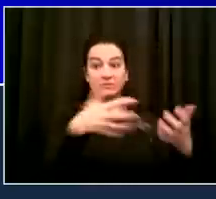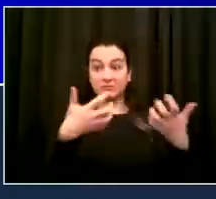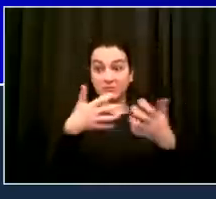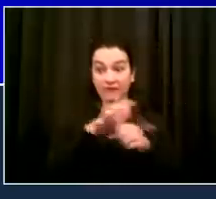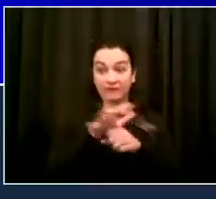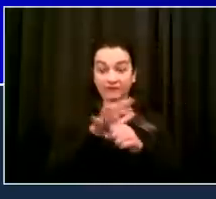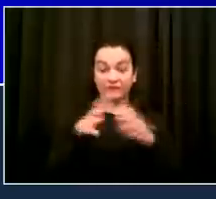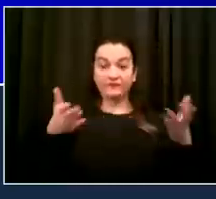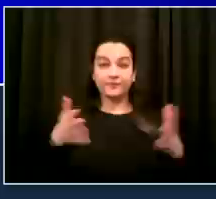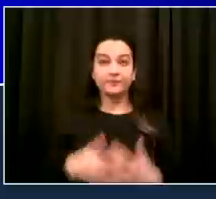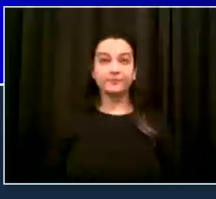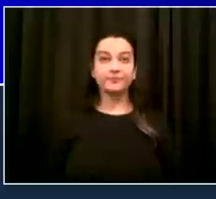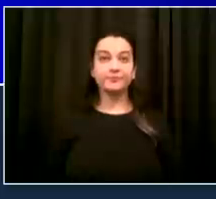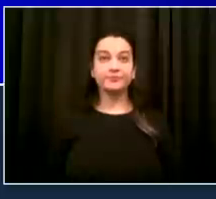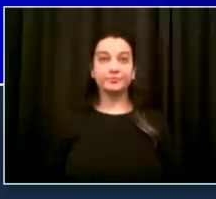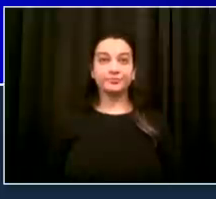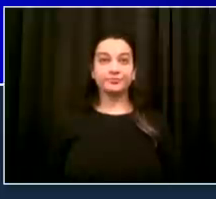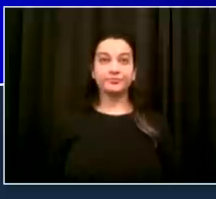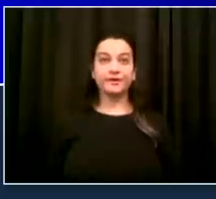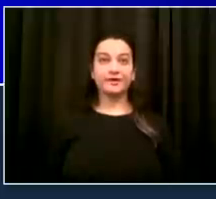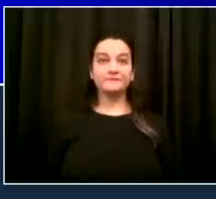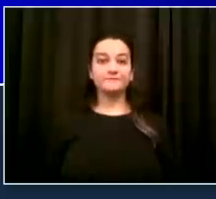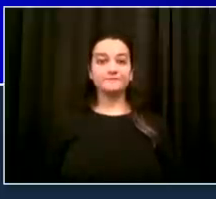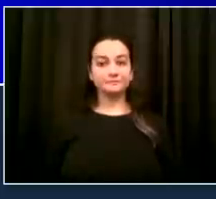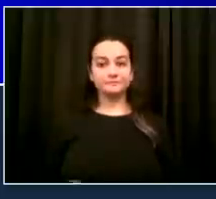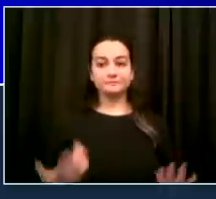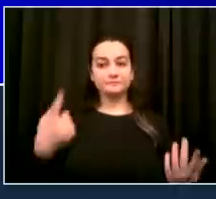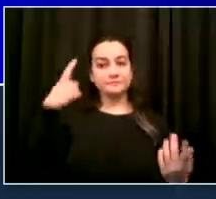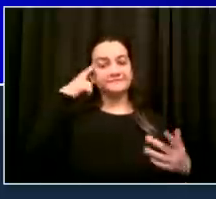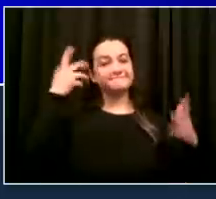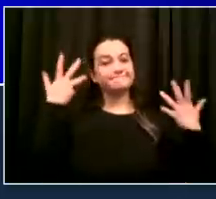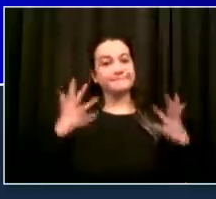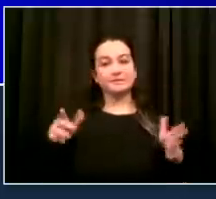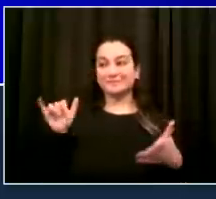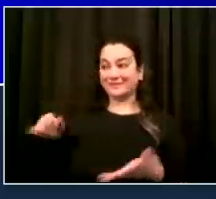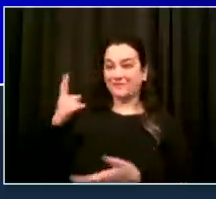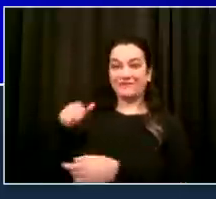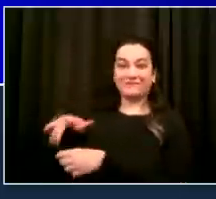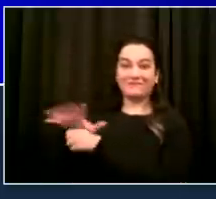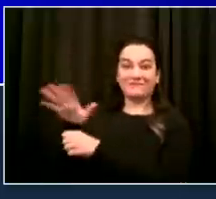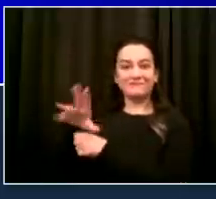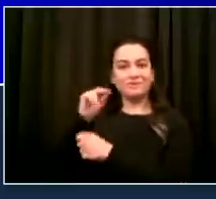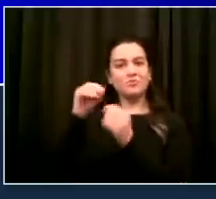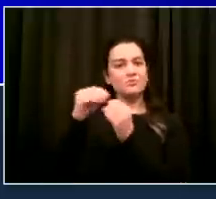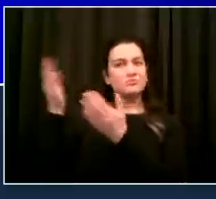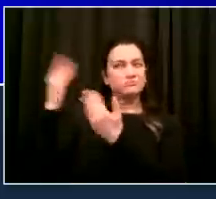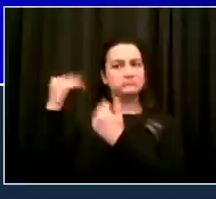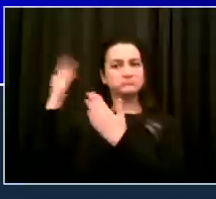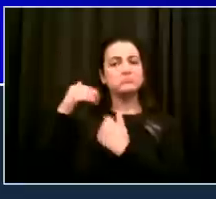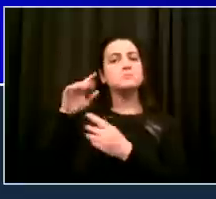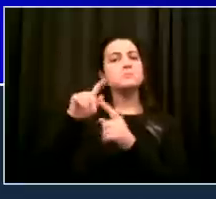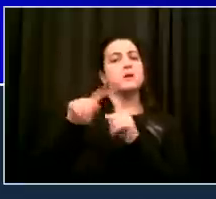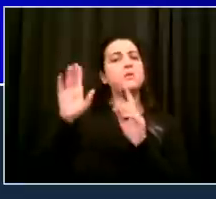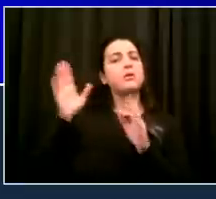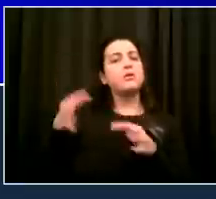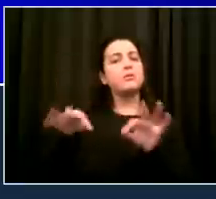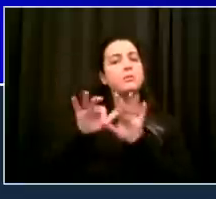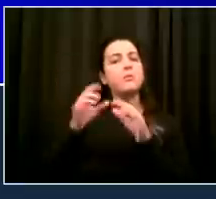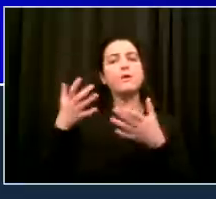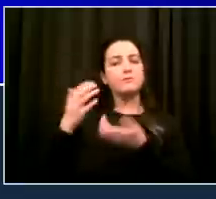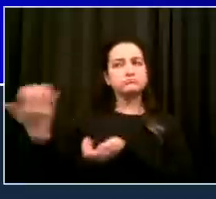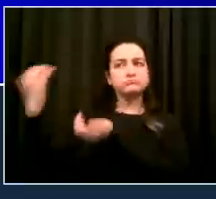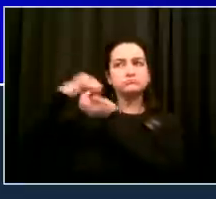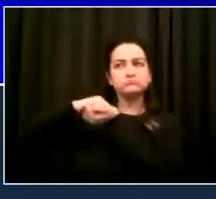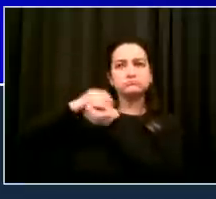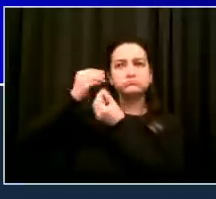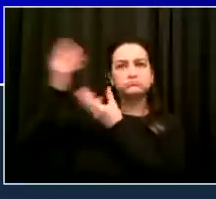So we're going to keep calling upon federal government, state government, manufacturers to make that happen. In the meantime, anyone who wants to